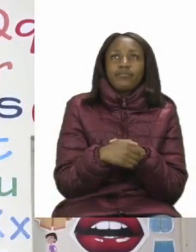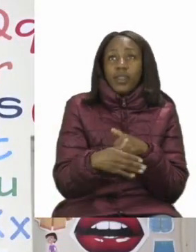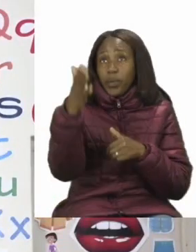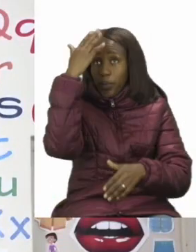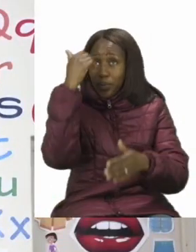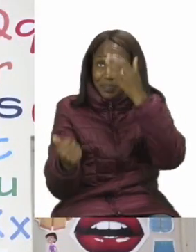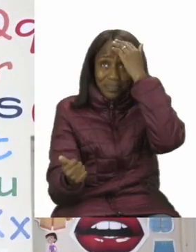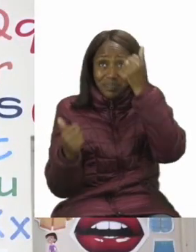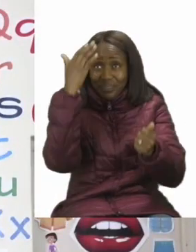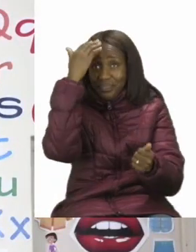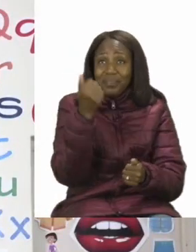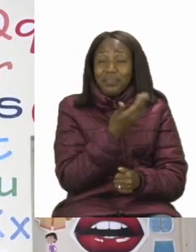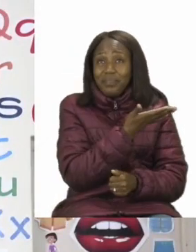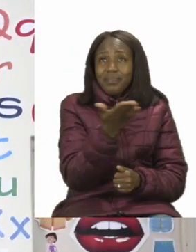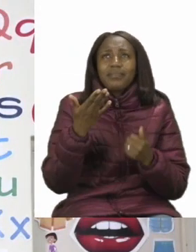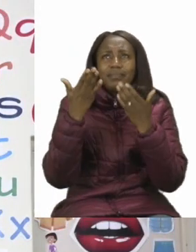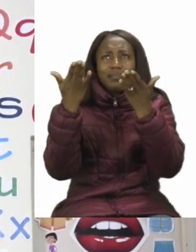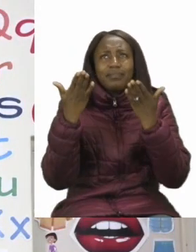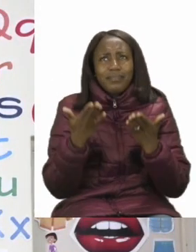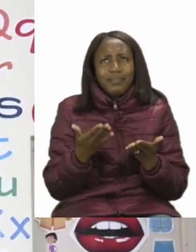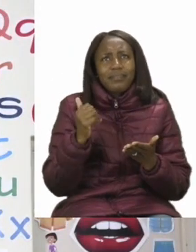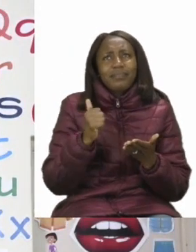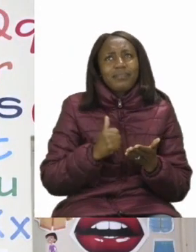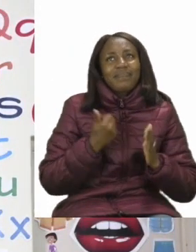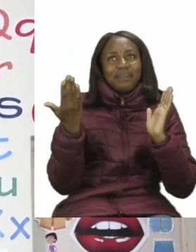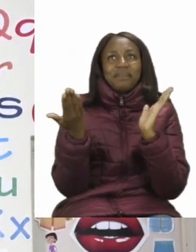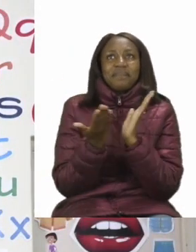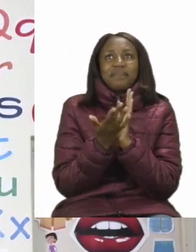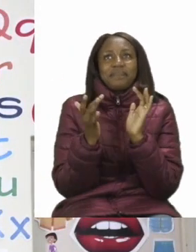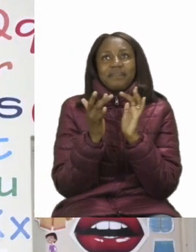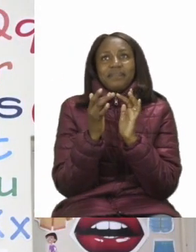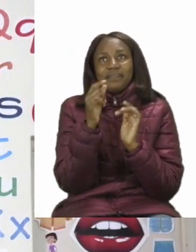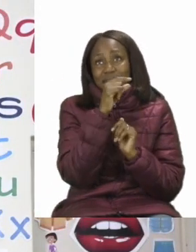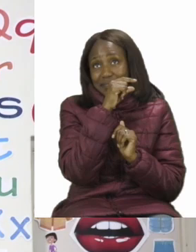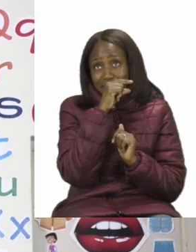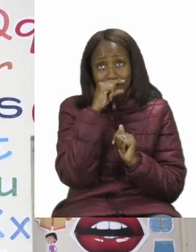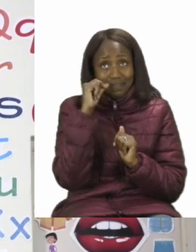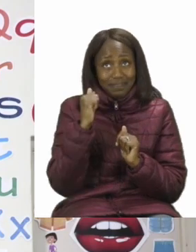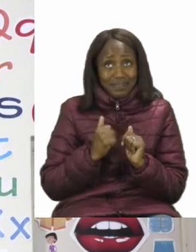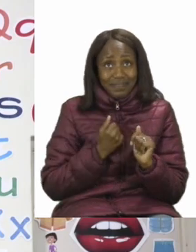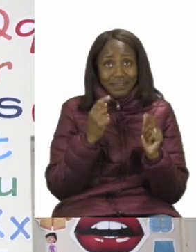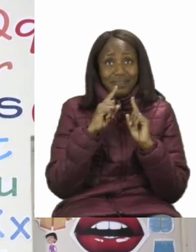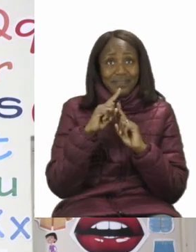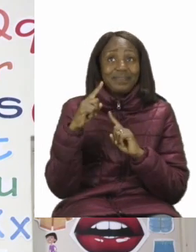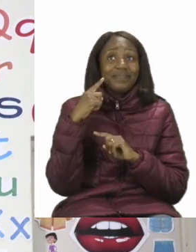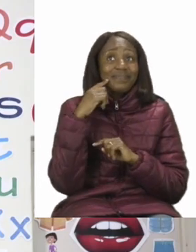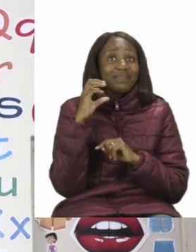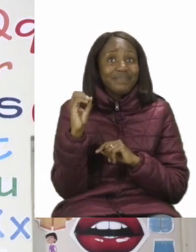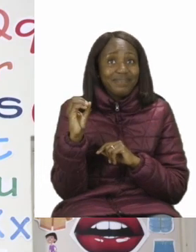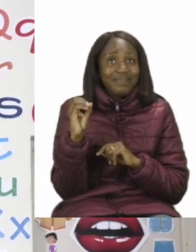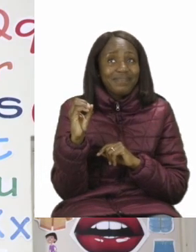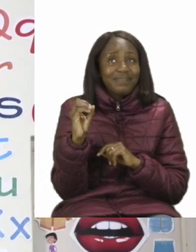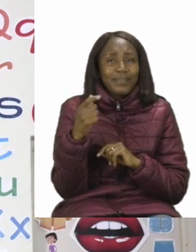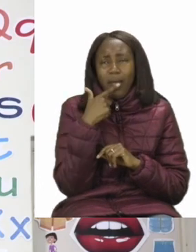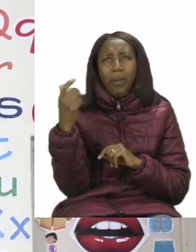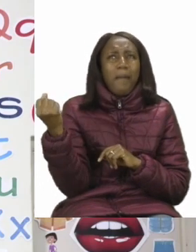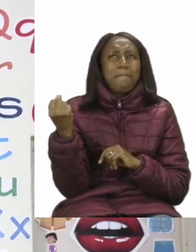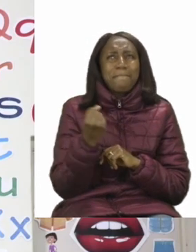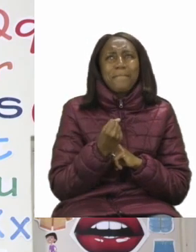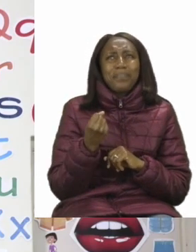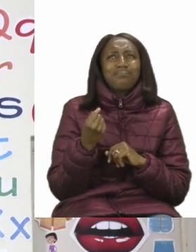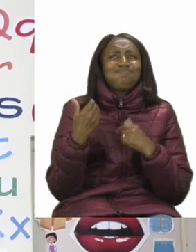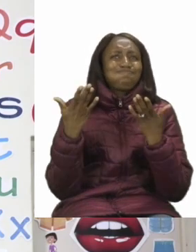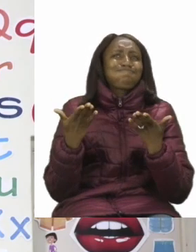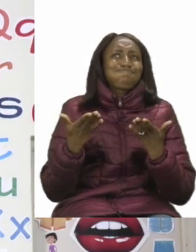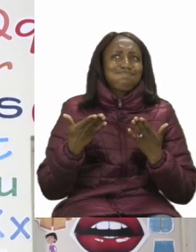Hello everyone and welcome to My Zone Online School. My name is Teacher Mutsa and thank you so much